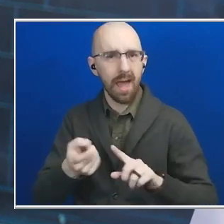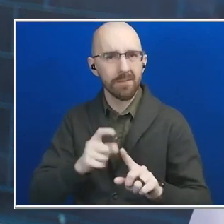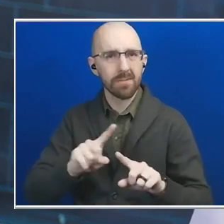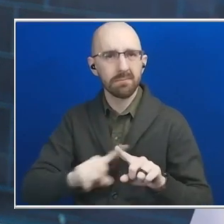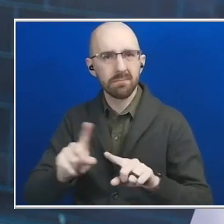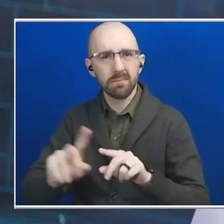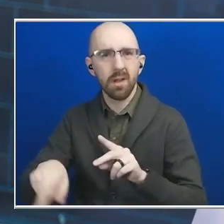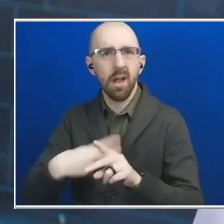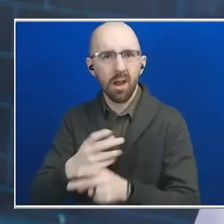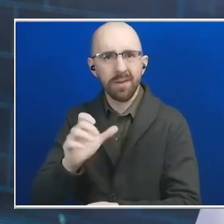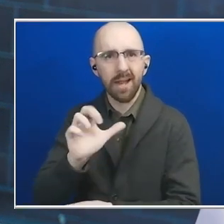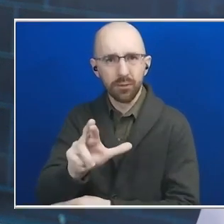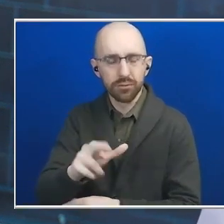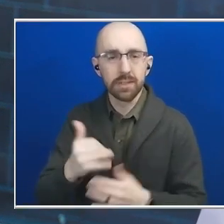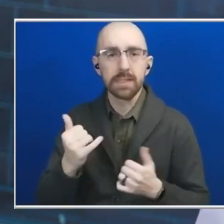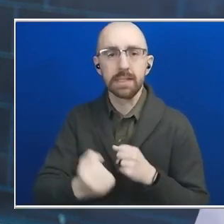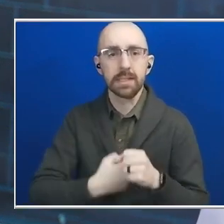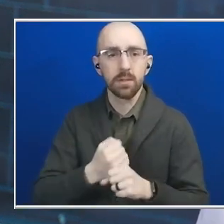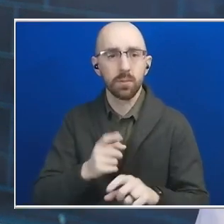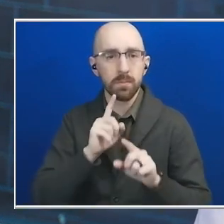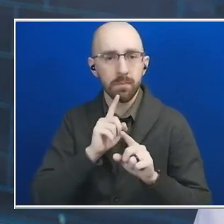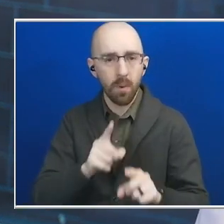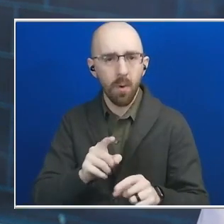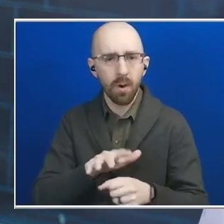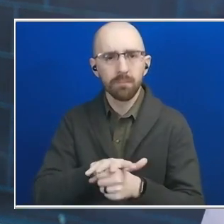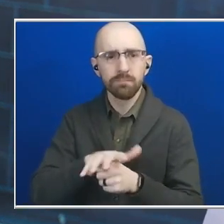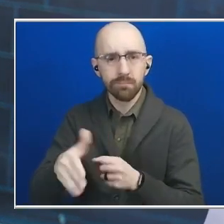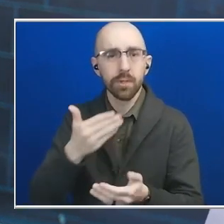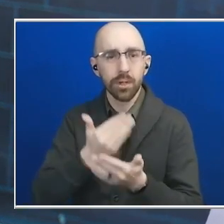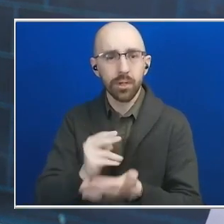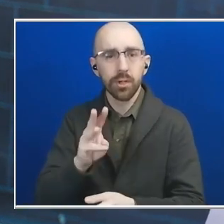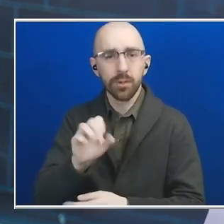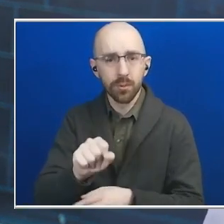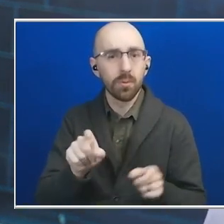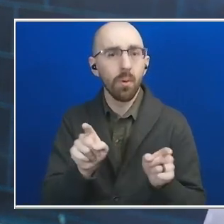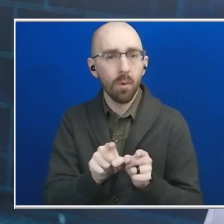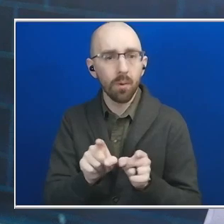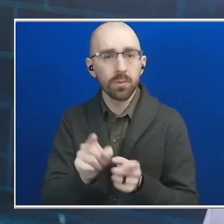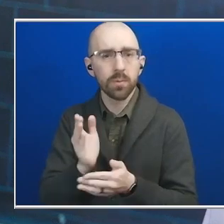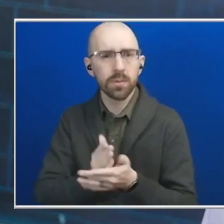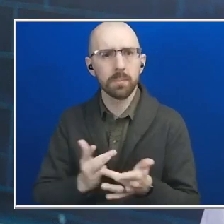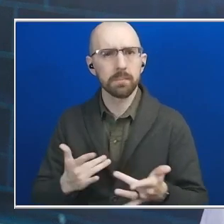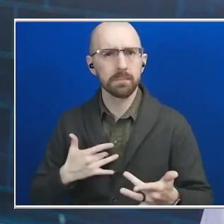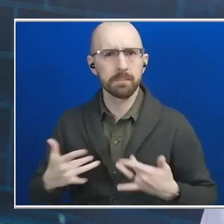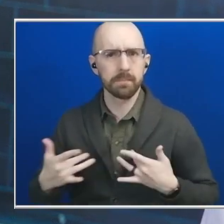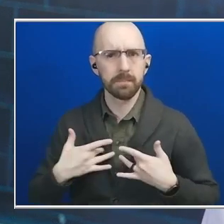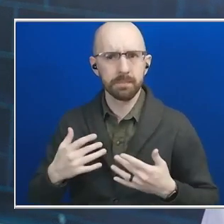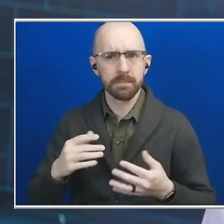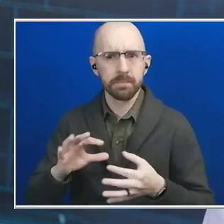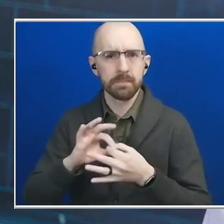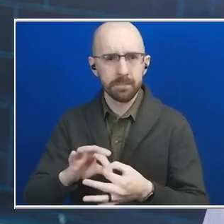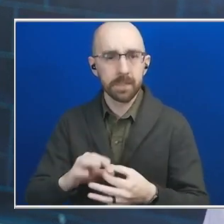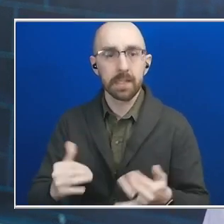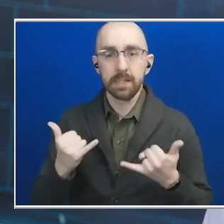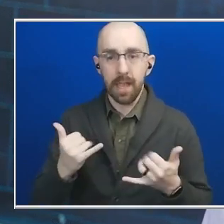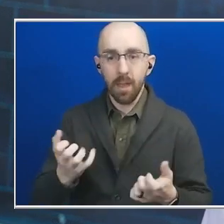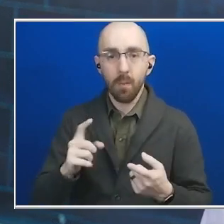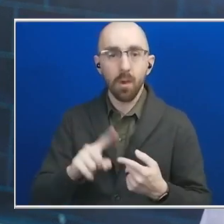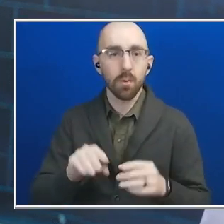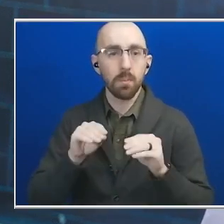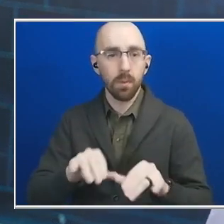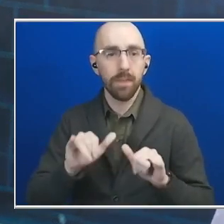This year's report includes plenty of good news. There's also some concerning takeaways. And today, we want to put some of this report into context.